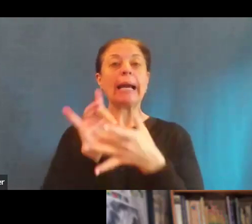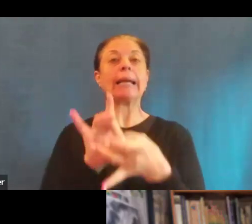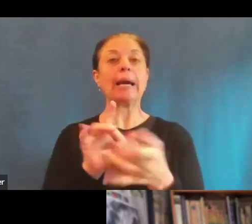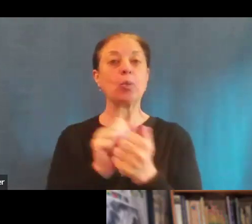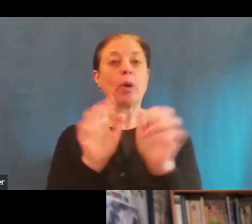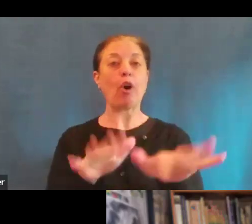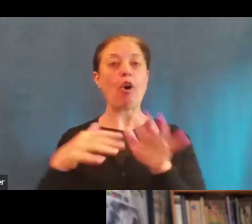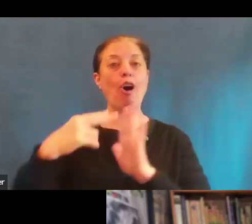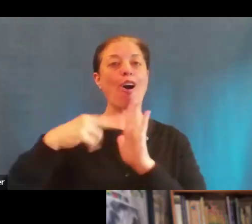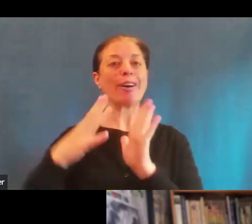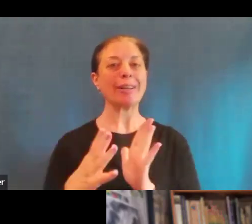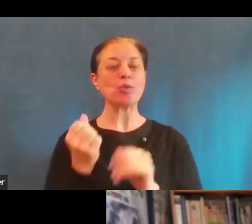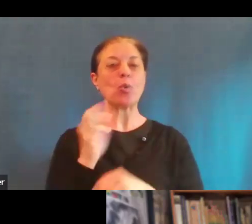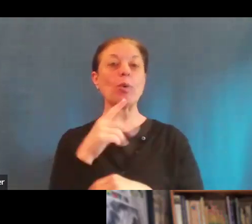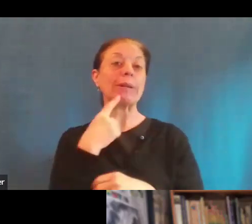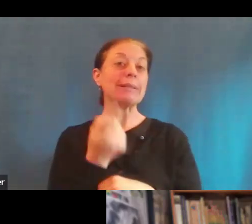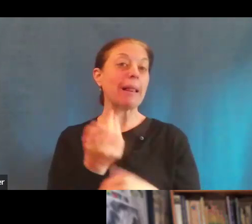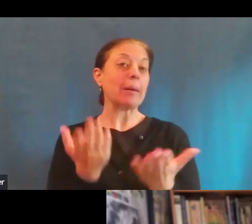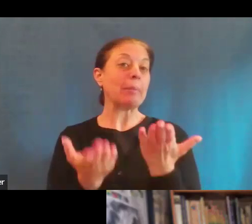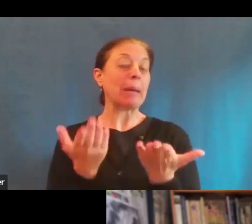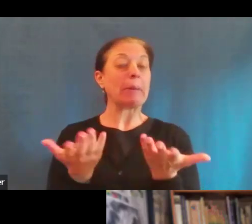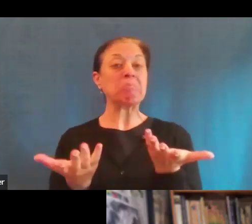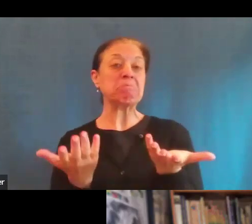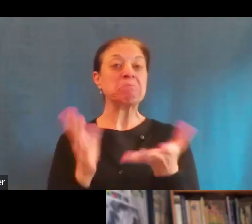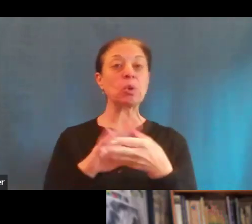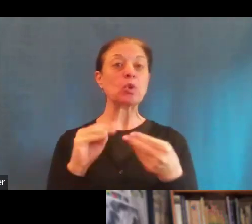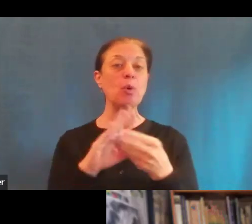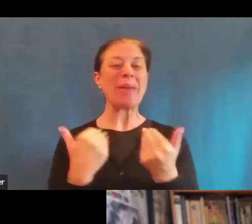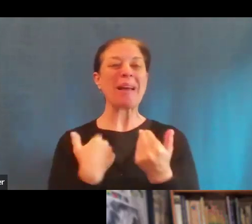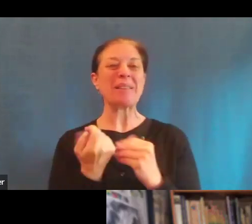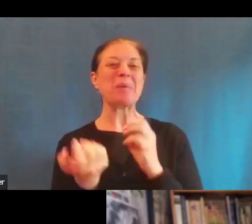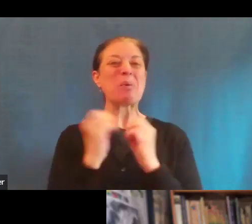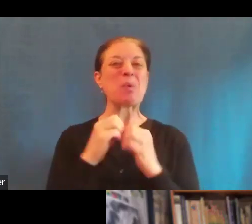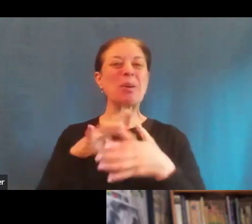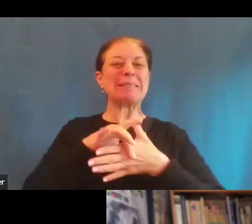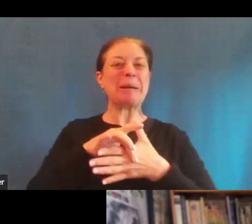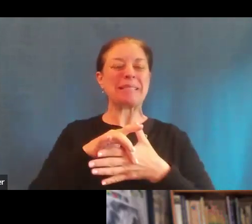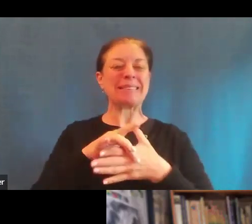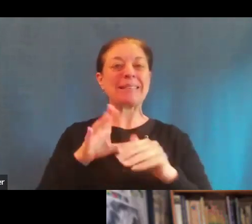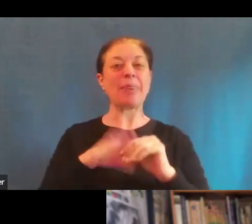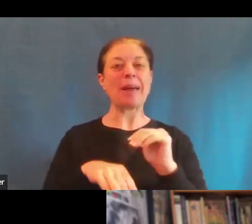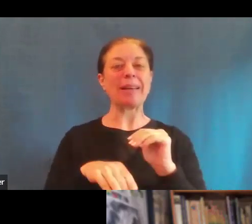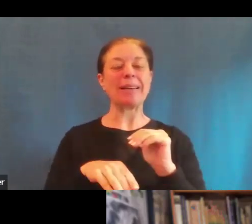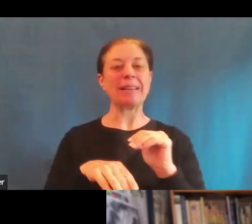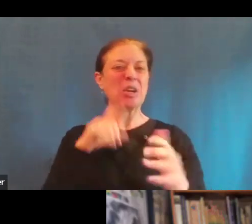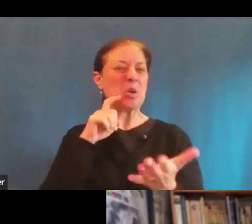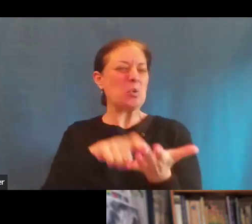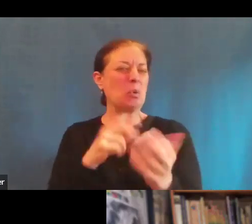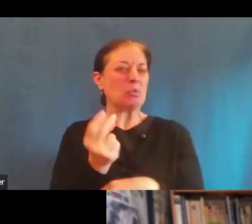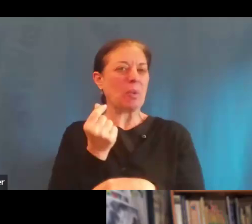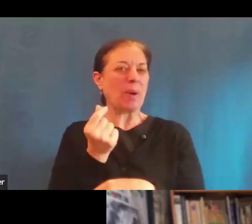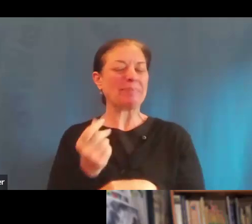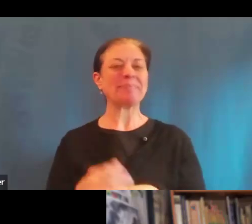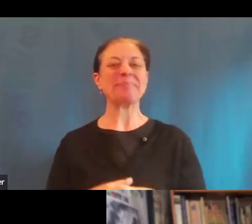your audience or tell maybe a story that has a little more substance to it than you notice right